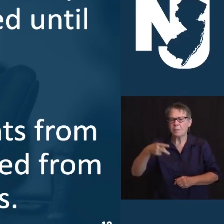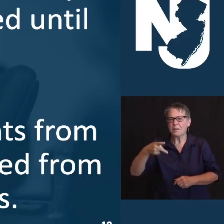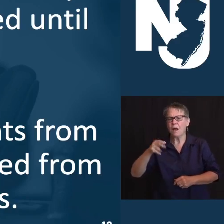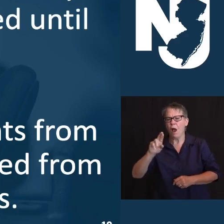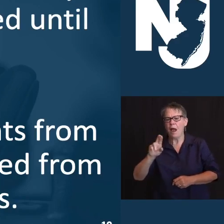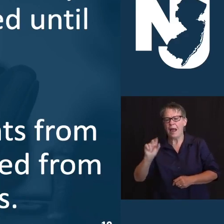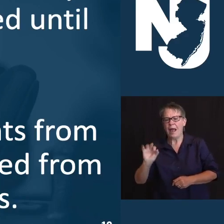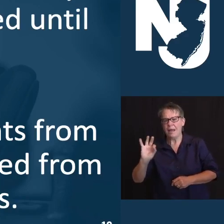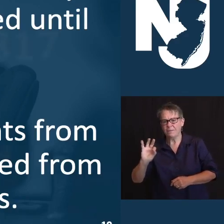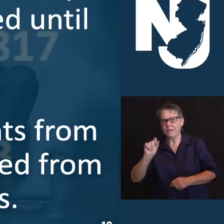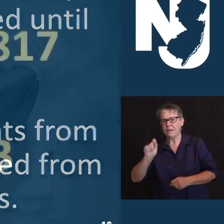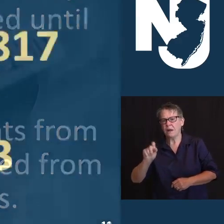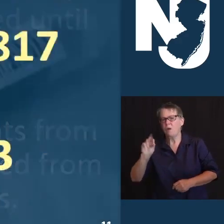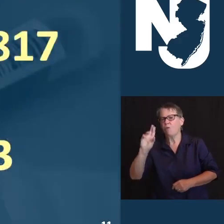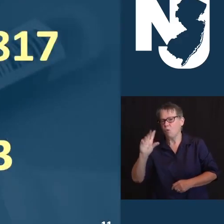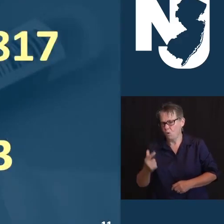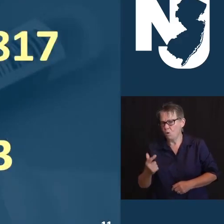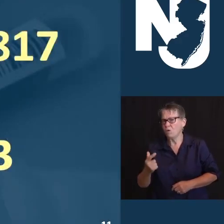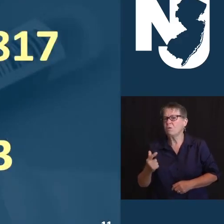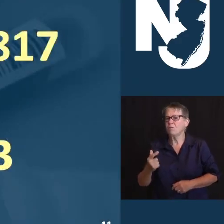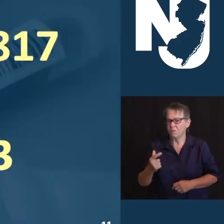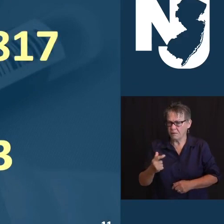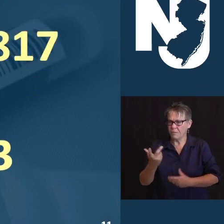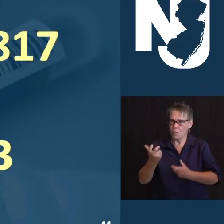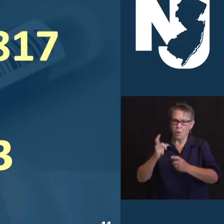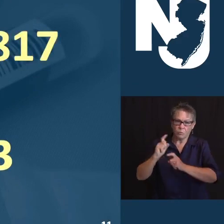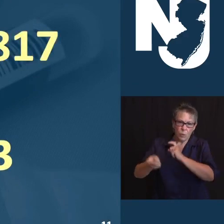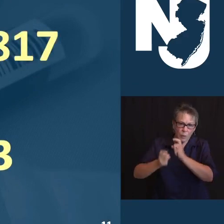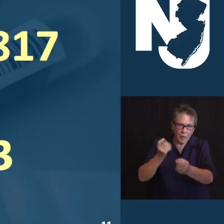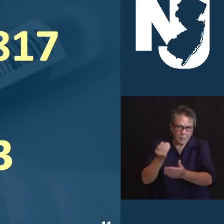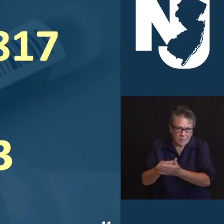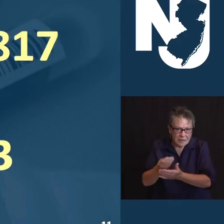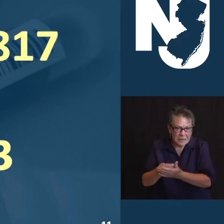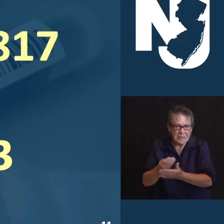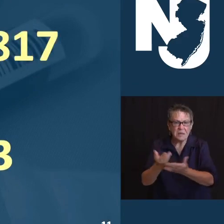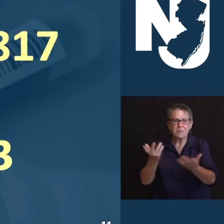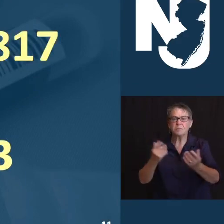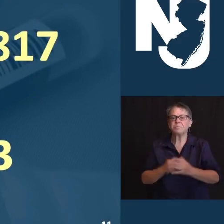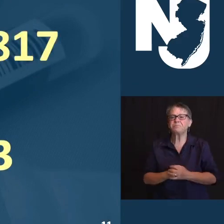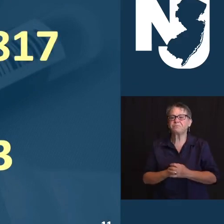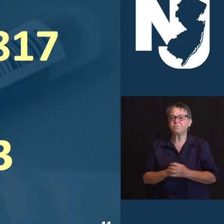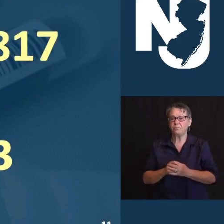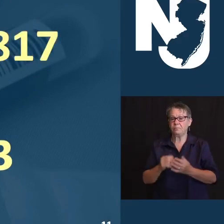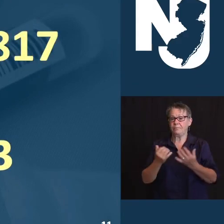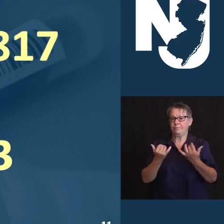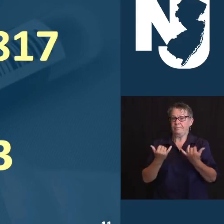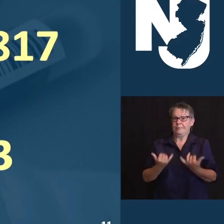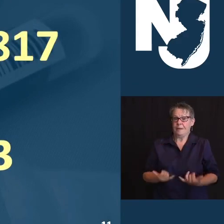with that, let's look at the overnight numbers. 313 additional positives, statewide cumulative total of